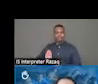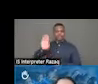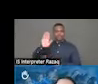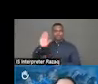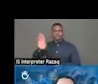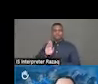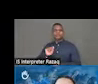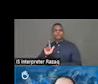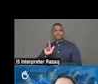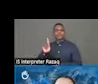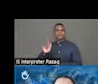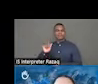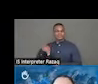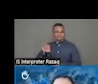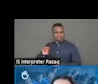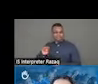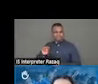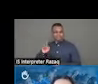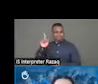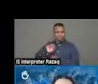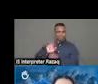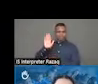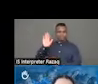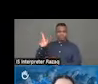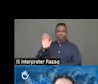learners with disabilities as a result of the COVID pandemic?